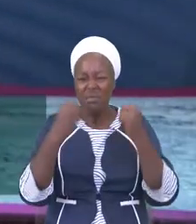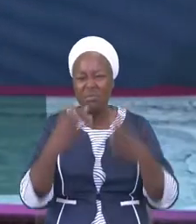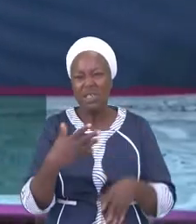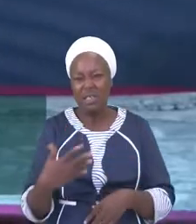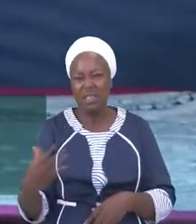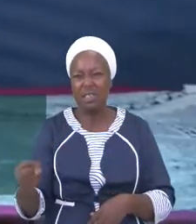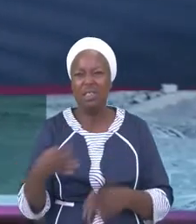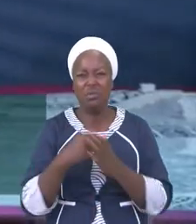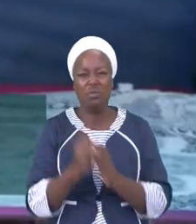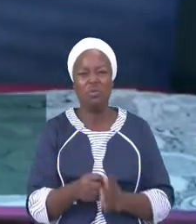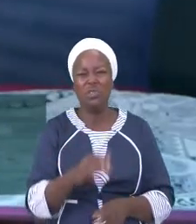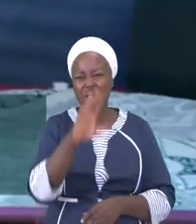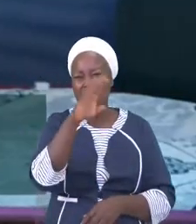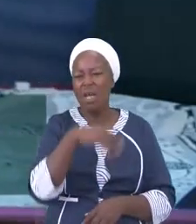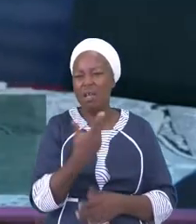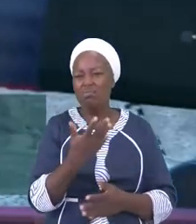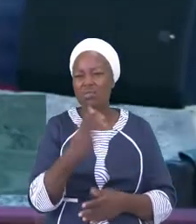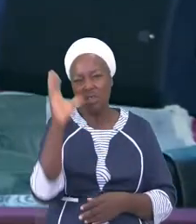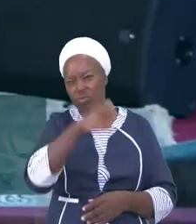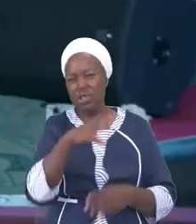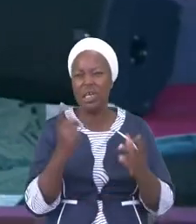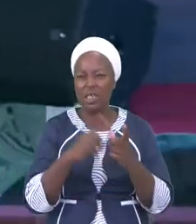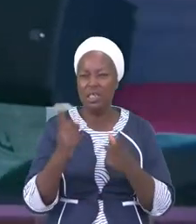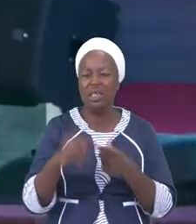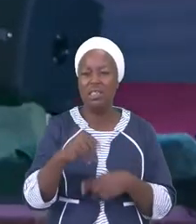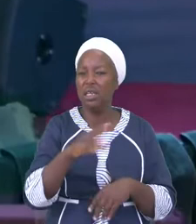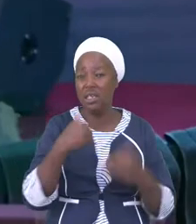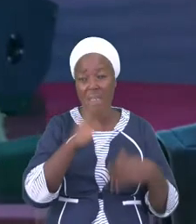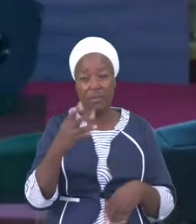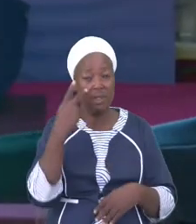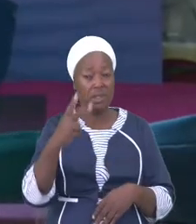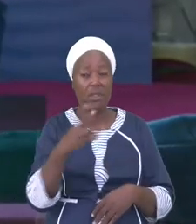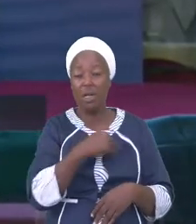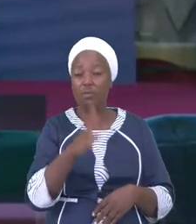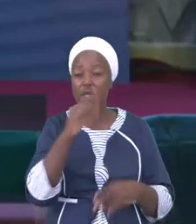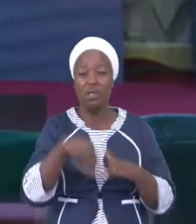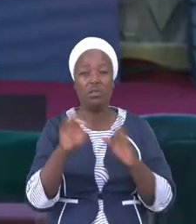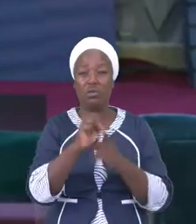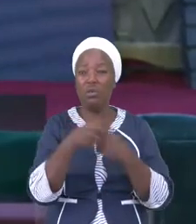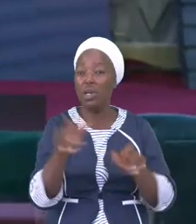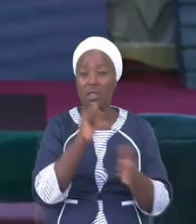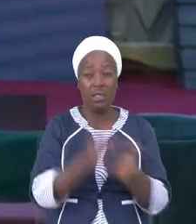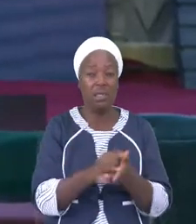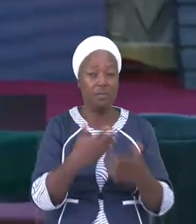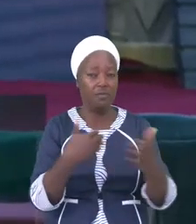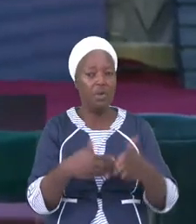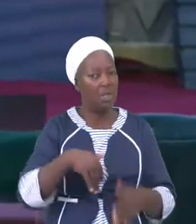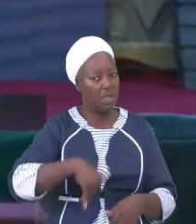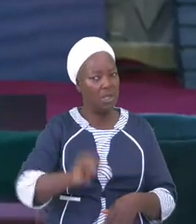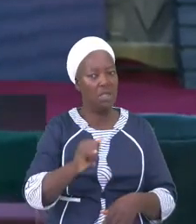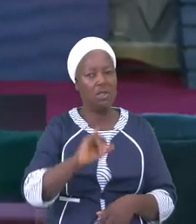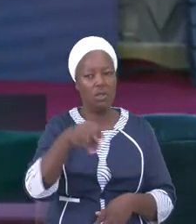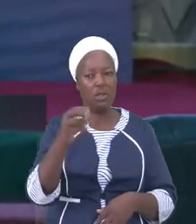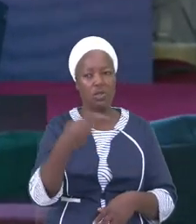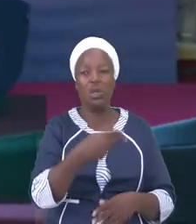was strange. He had never been in a situation like that before. Yet, Jonah prayed.